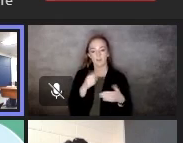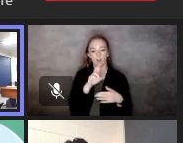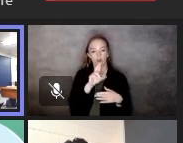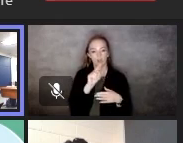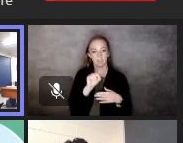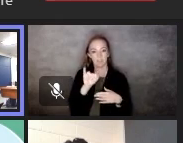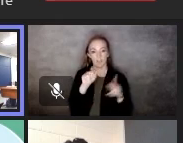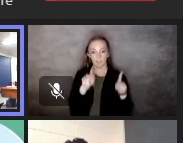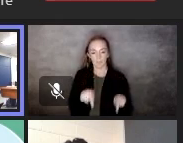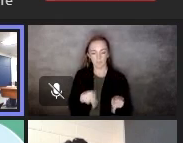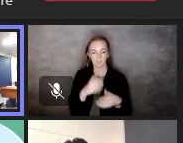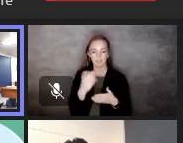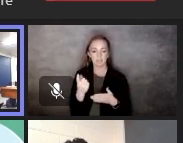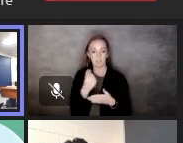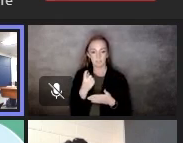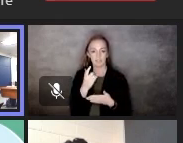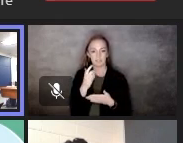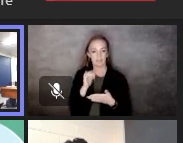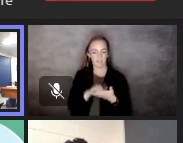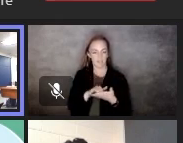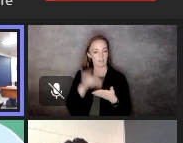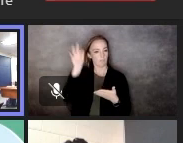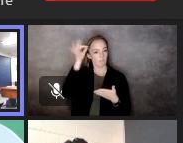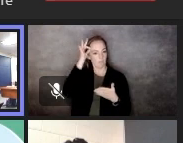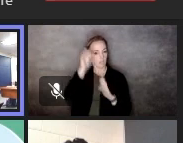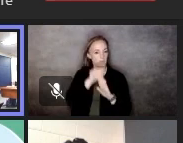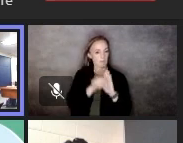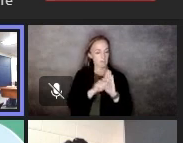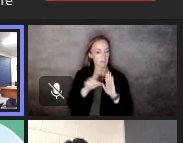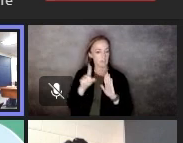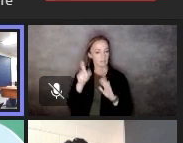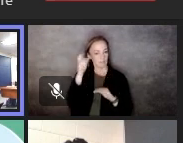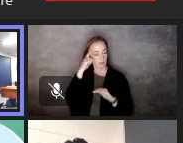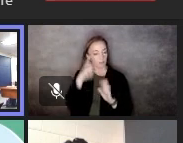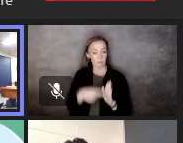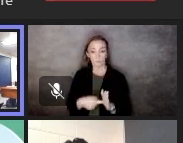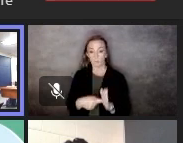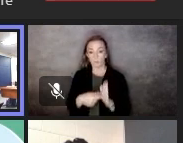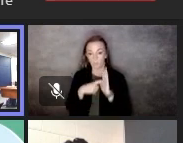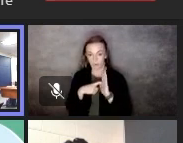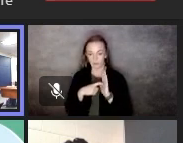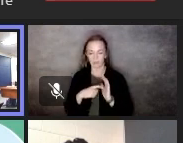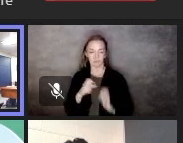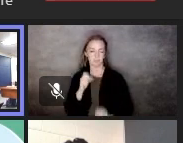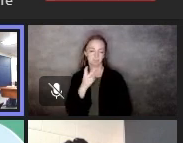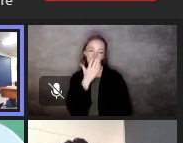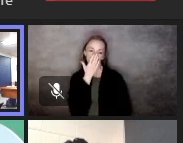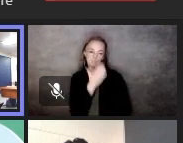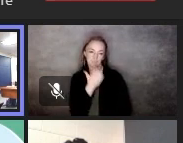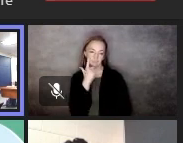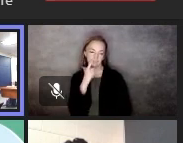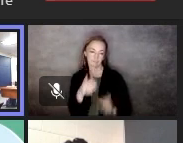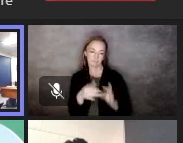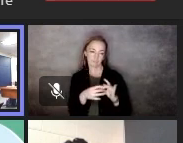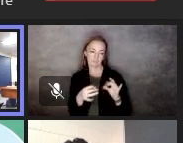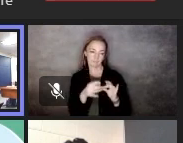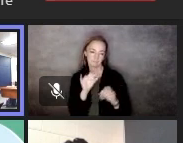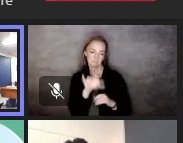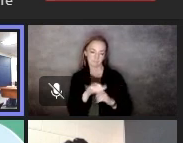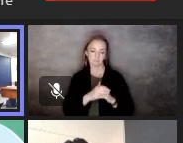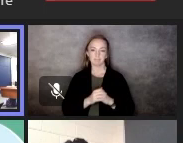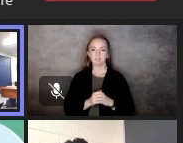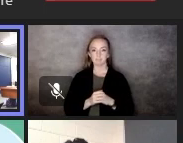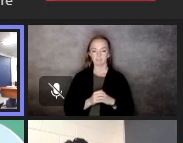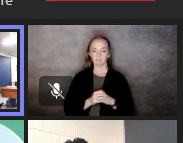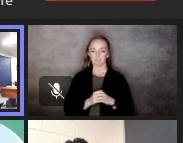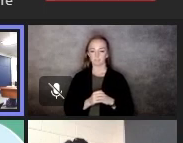either the Fed or the state government. Thank you. Thank you for sharing that. I appreciate that statement.